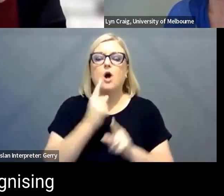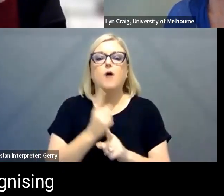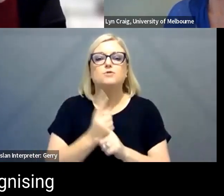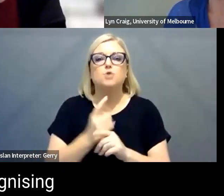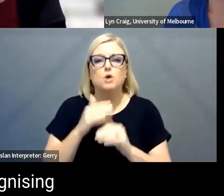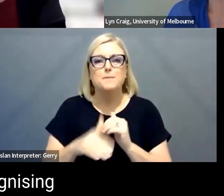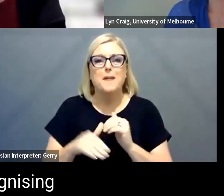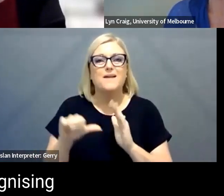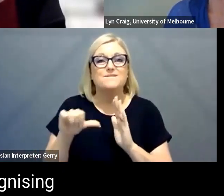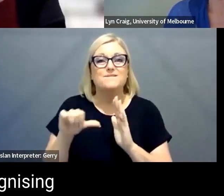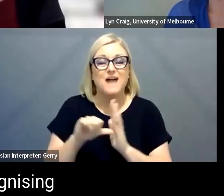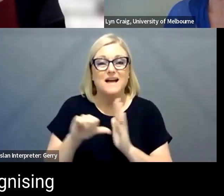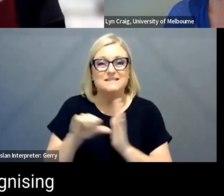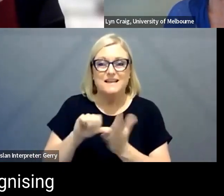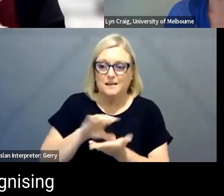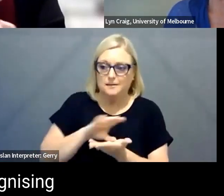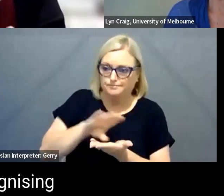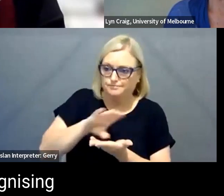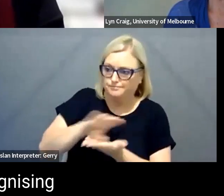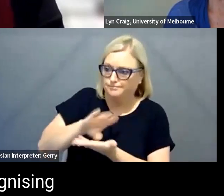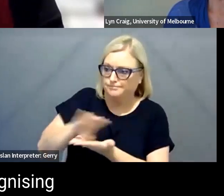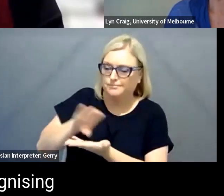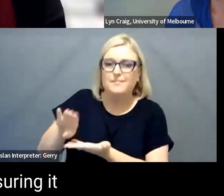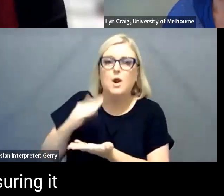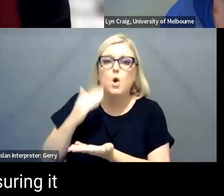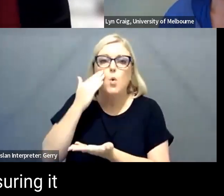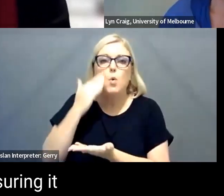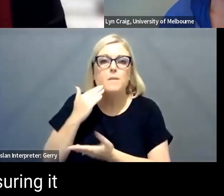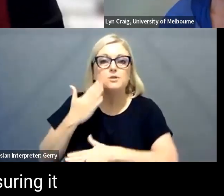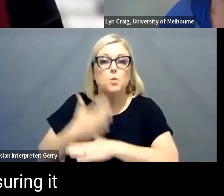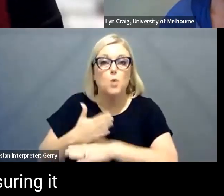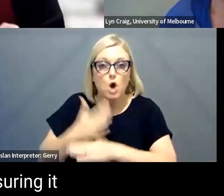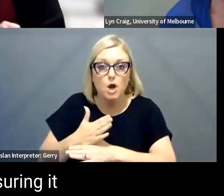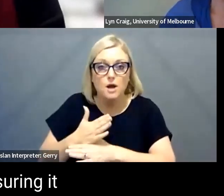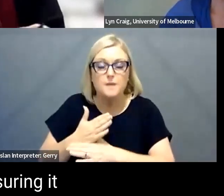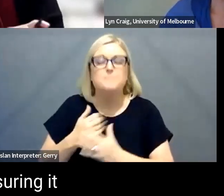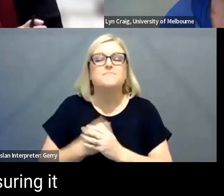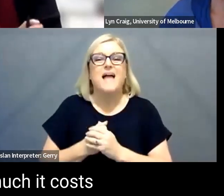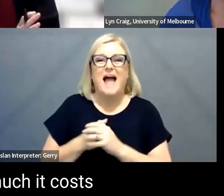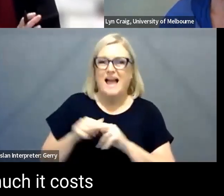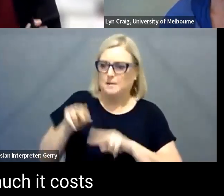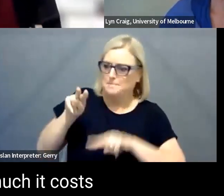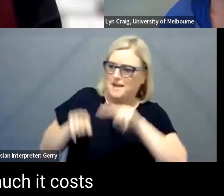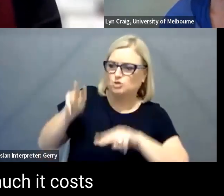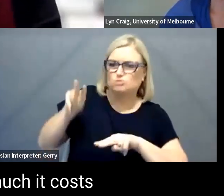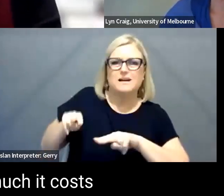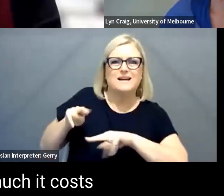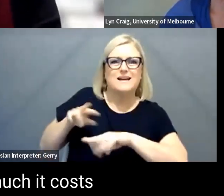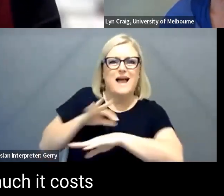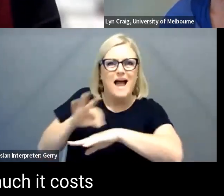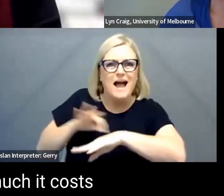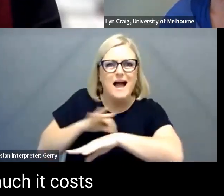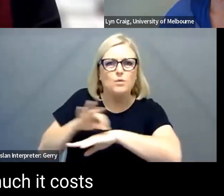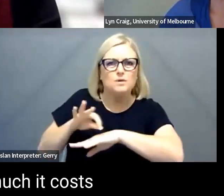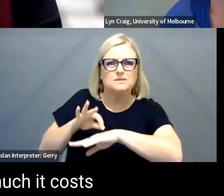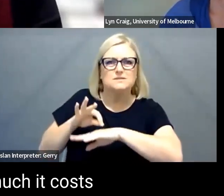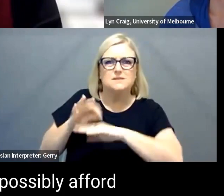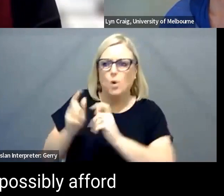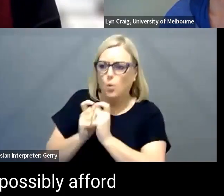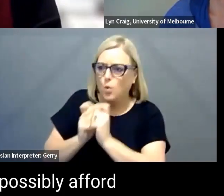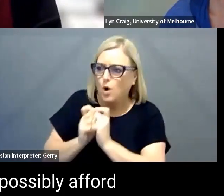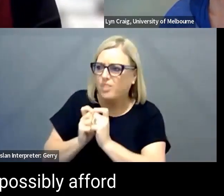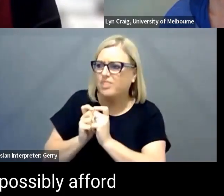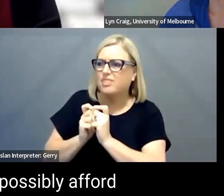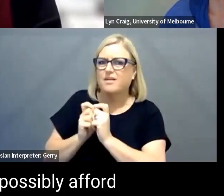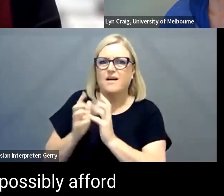and, recognising the economic contribution and measuring it in that way, as opposed to this is how much it costs to care and it's too expensive